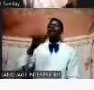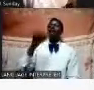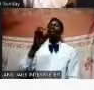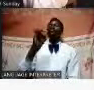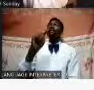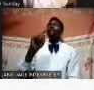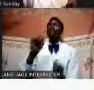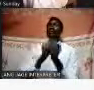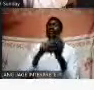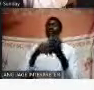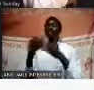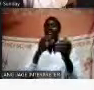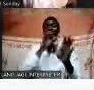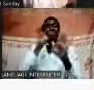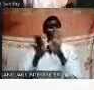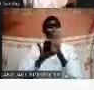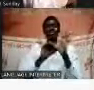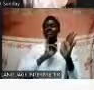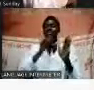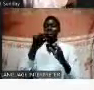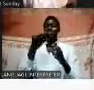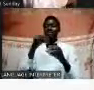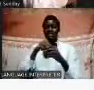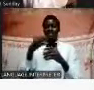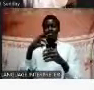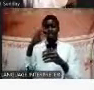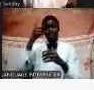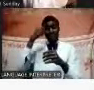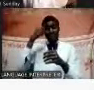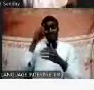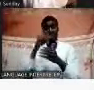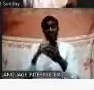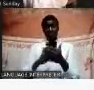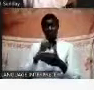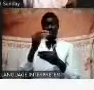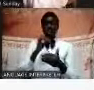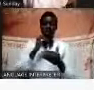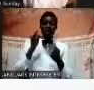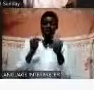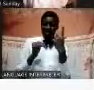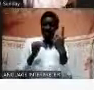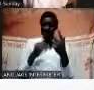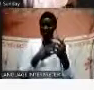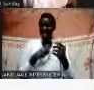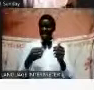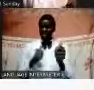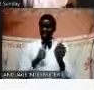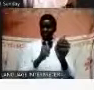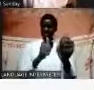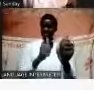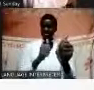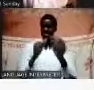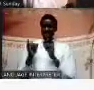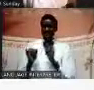these are some of the issues. The other thing is understanding and following instructions or staying organized. Again, I've had